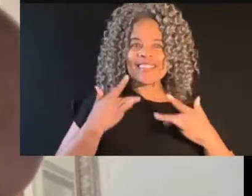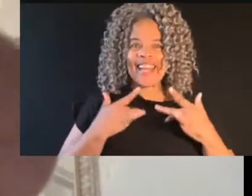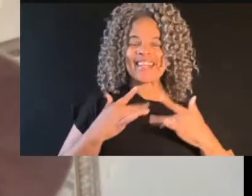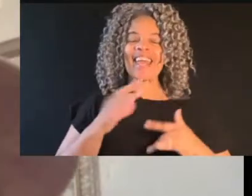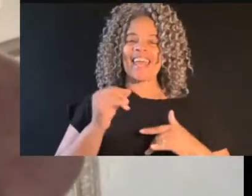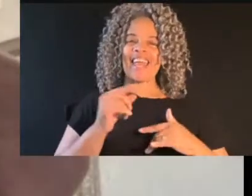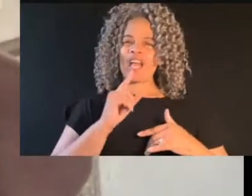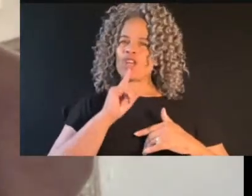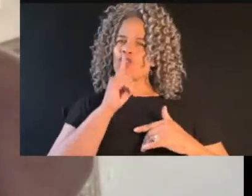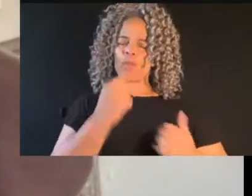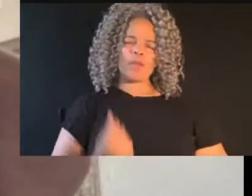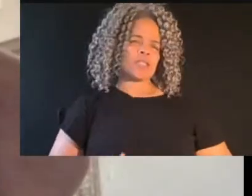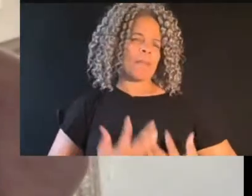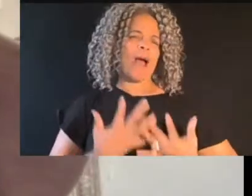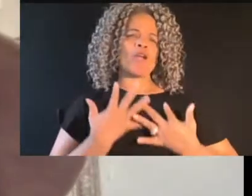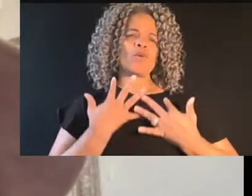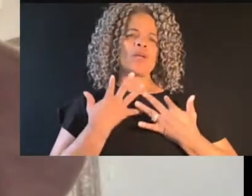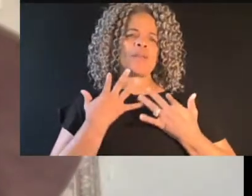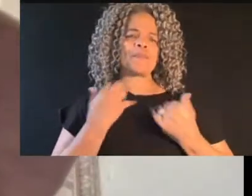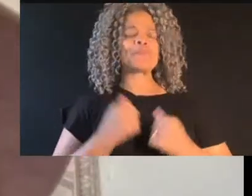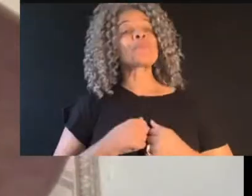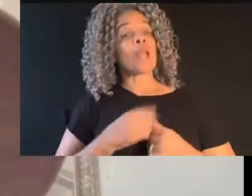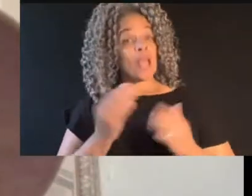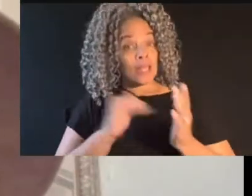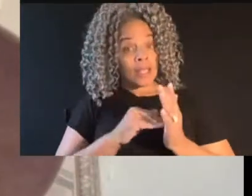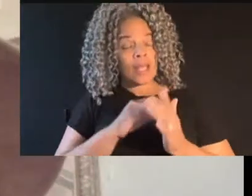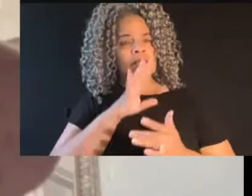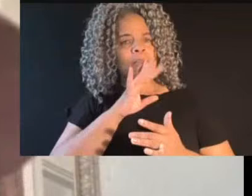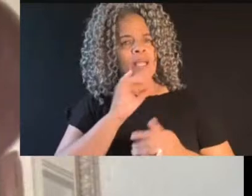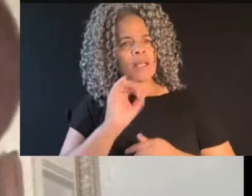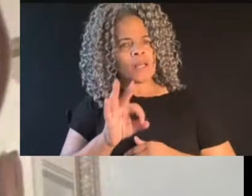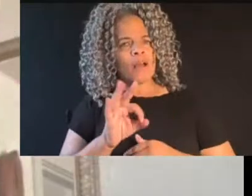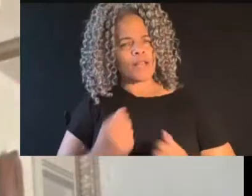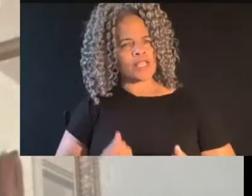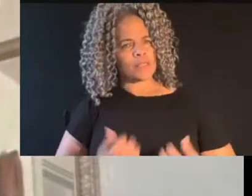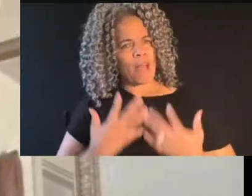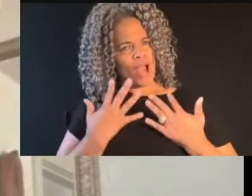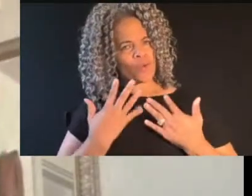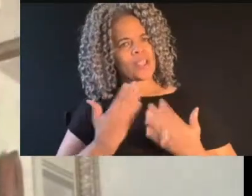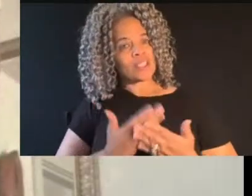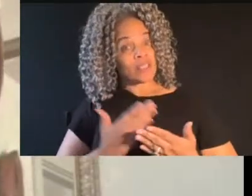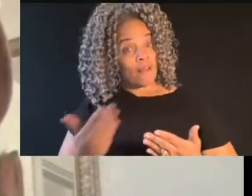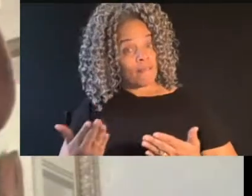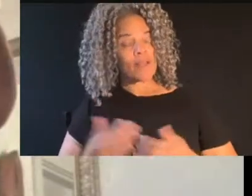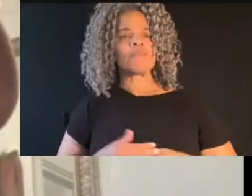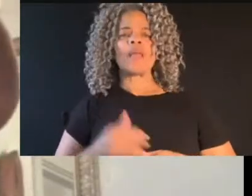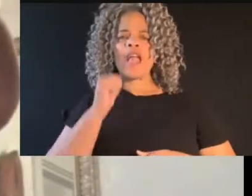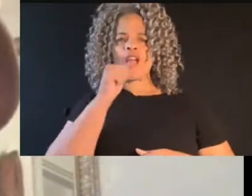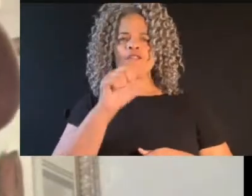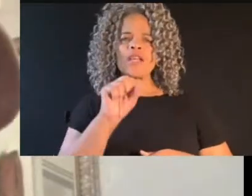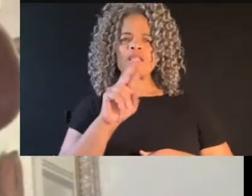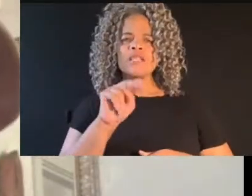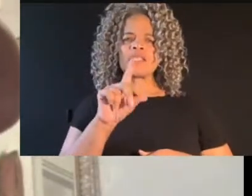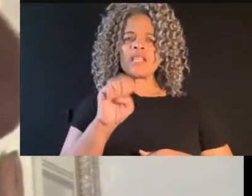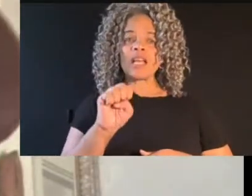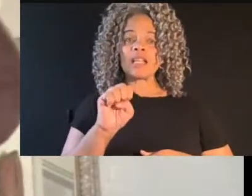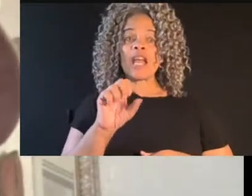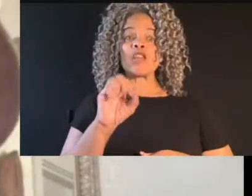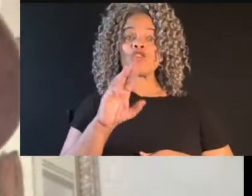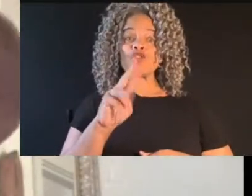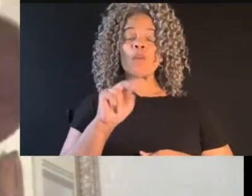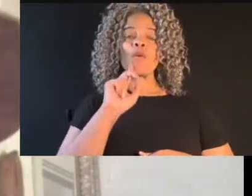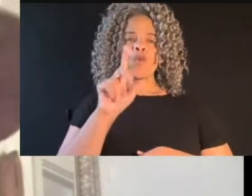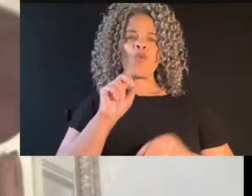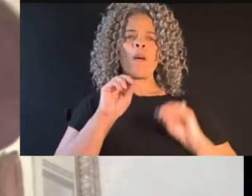super inspiring. And again, speaking of inspiring stuff, every Sunday sermon, we will plug a